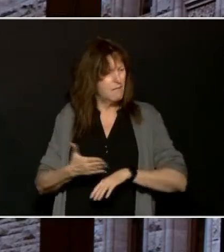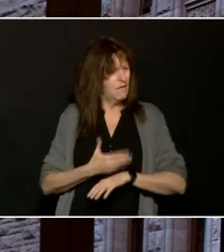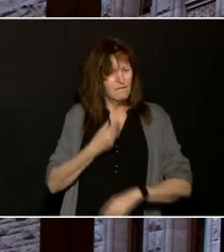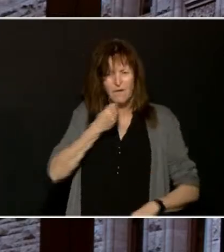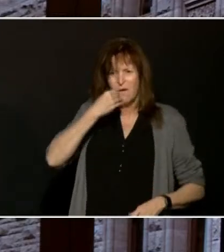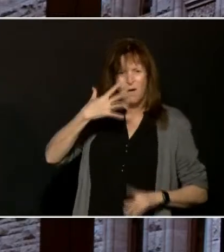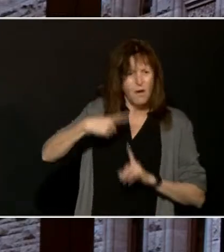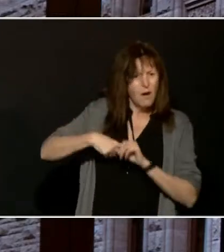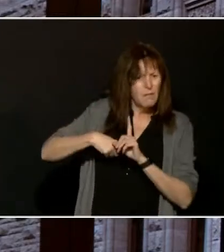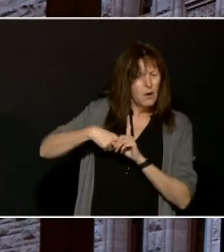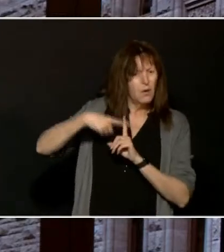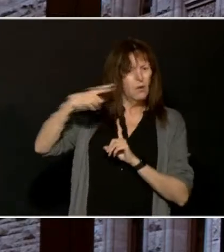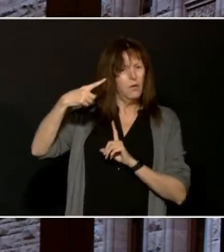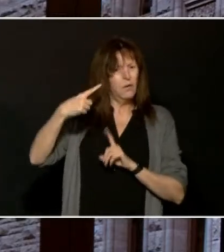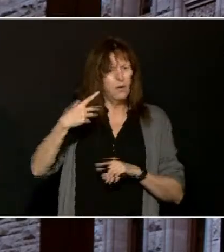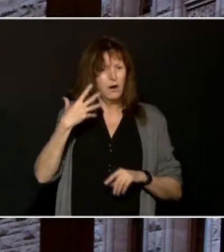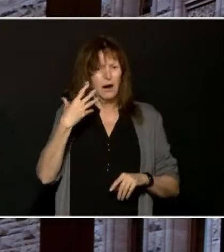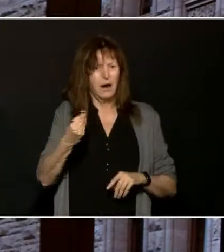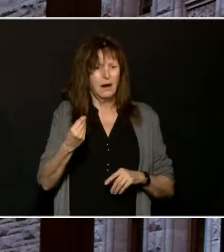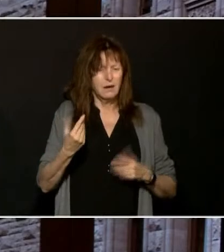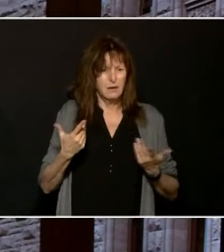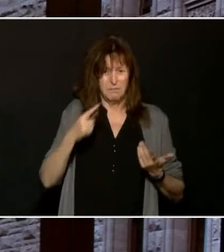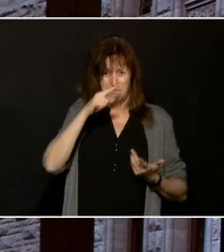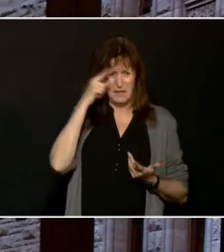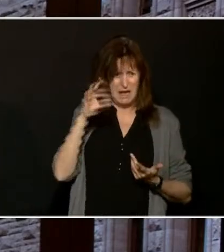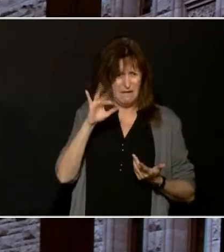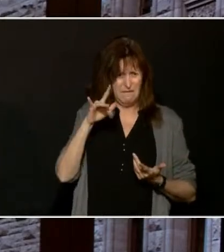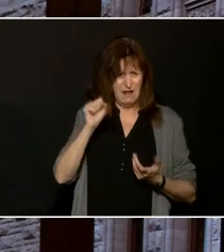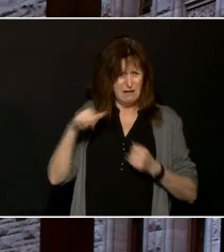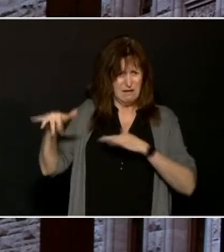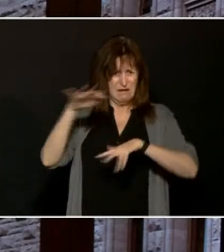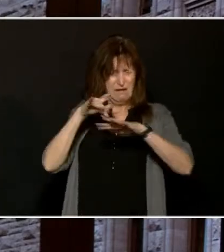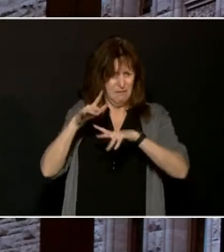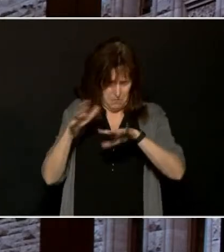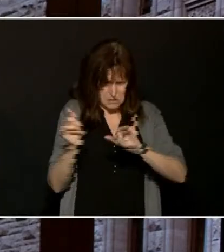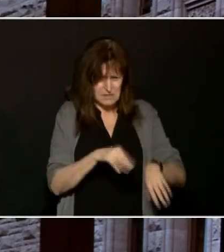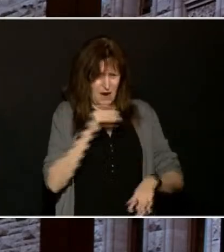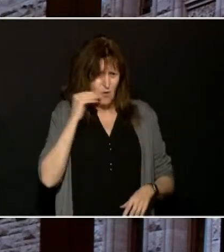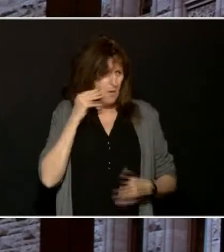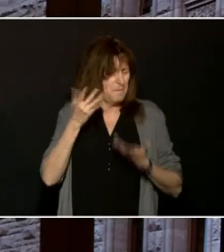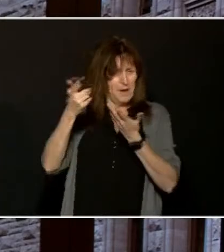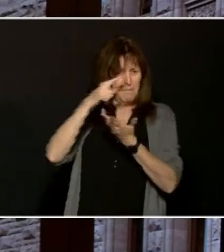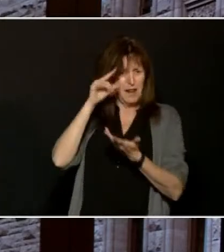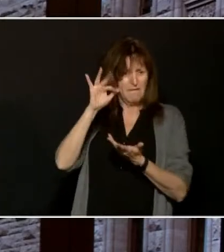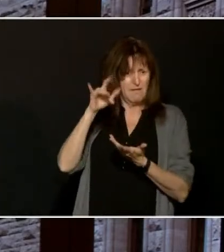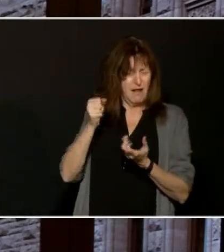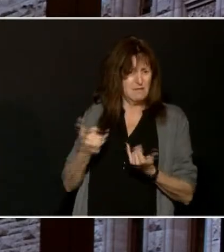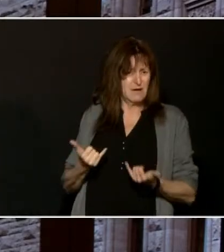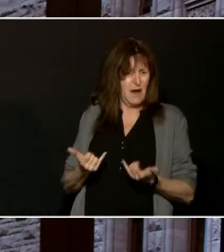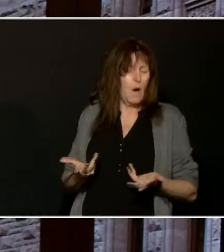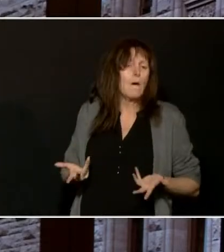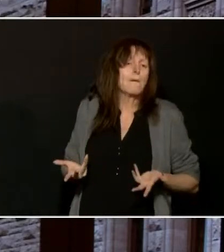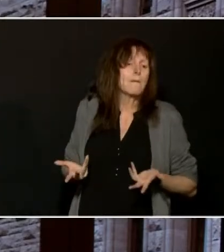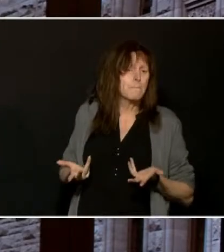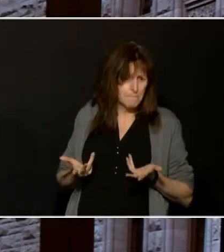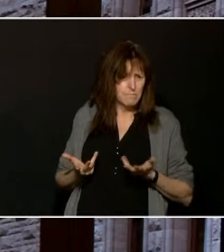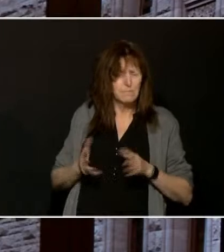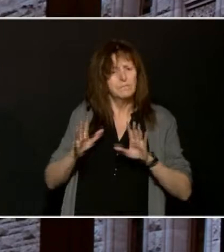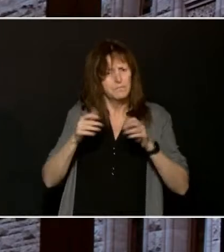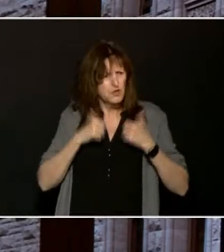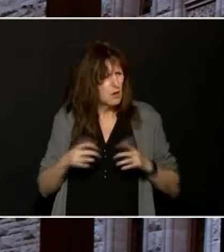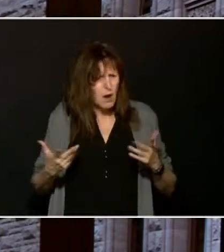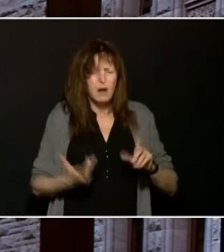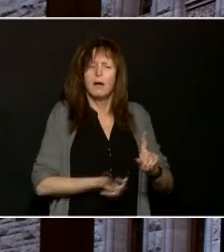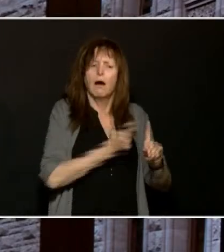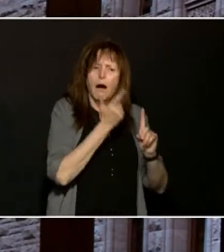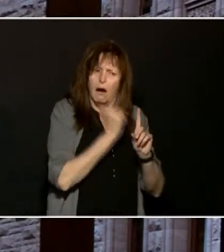maybe black flies will for the moment, and to keep under control on that and to get vaccinated when you can. Their rates are pretty good. They can